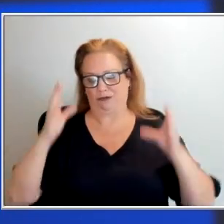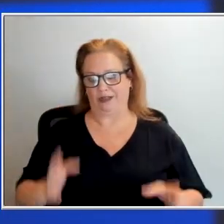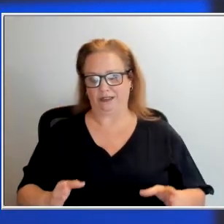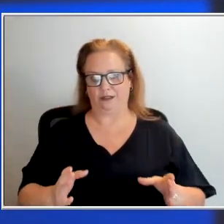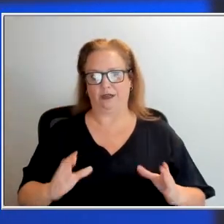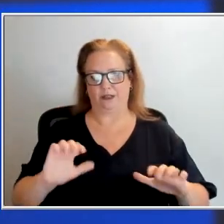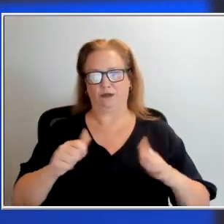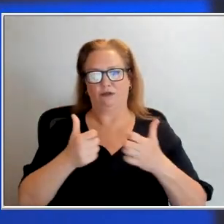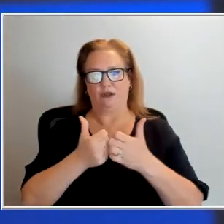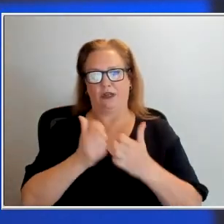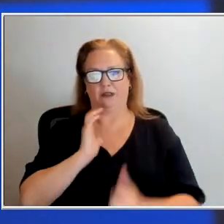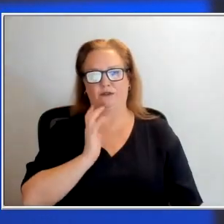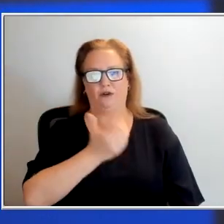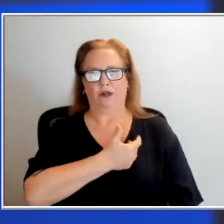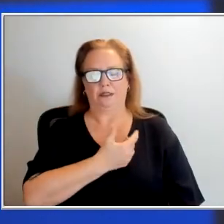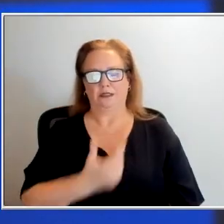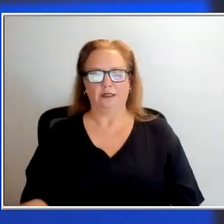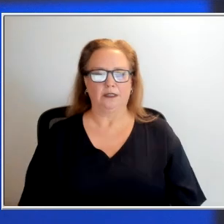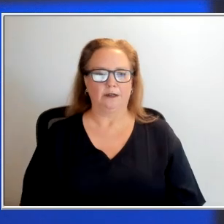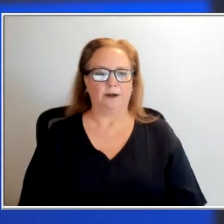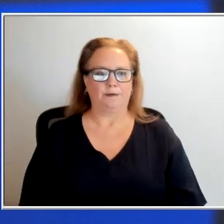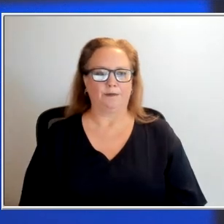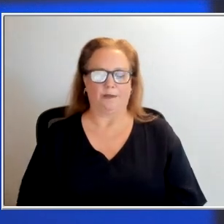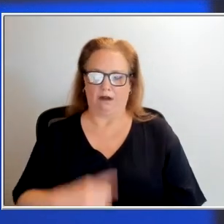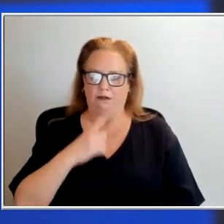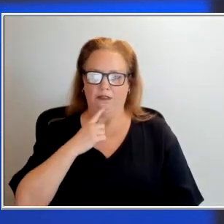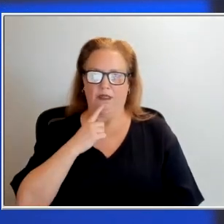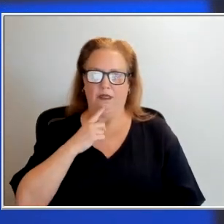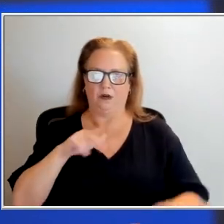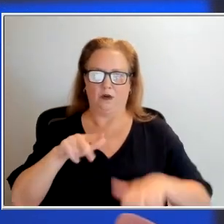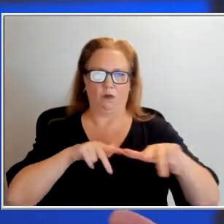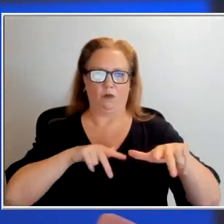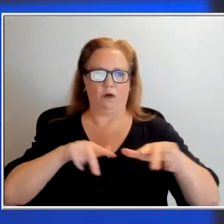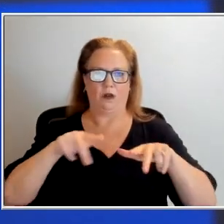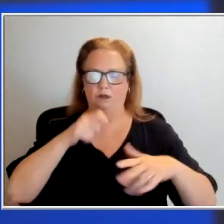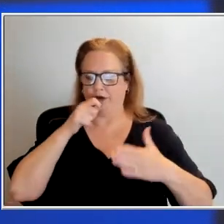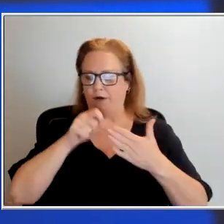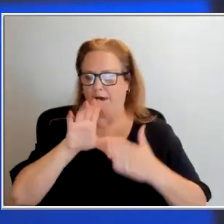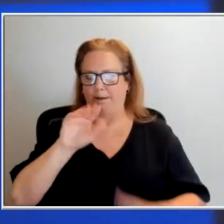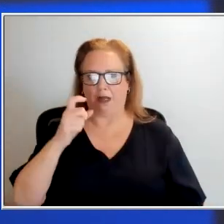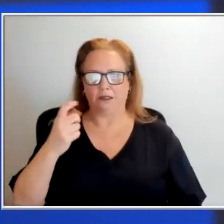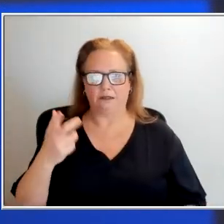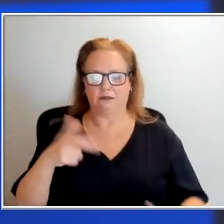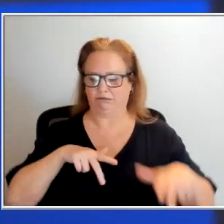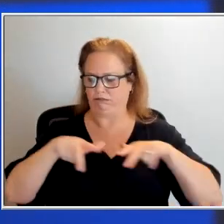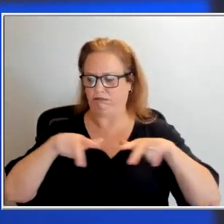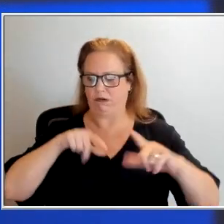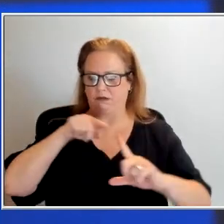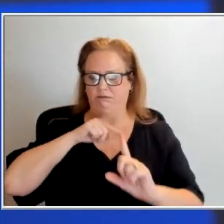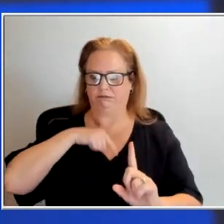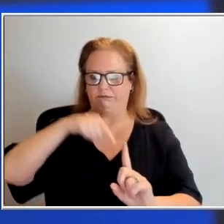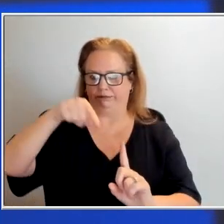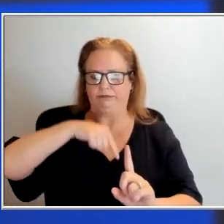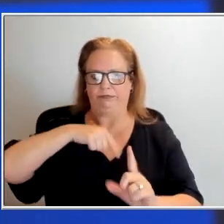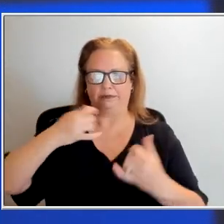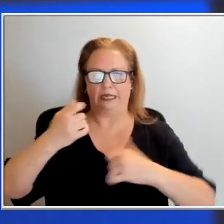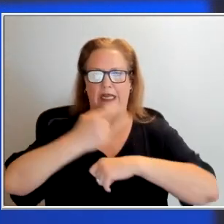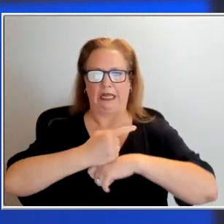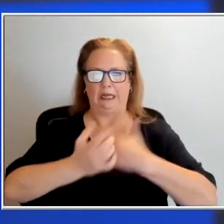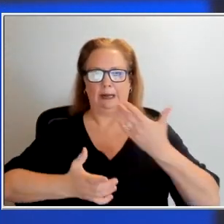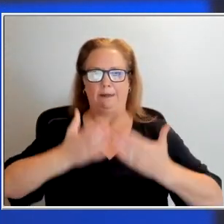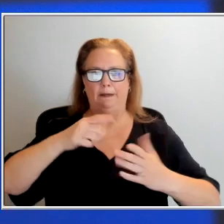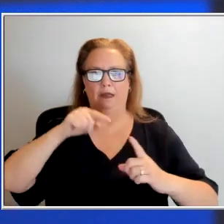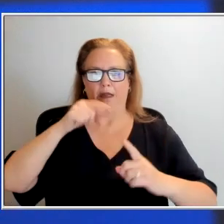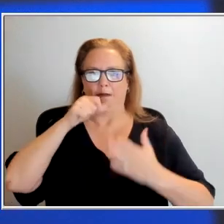challenging for us to care for. So I'll say walk to your mailbox. Walk to your mailbox today. Maybe walk to your